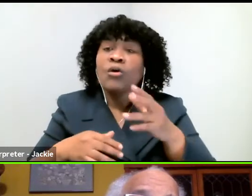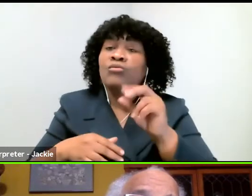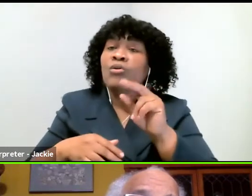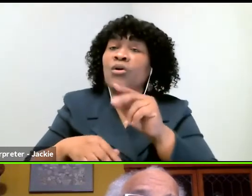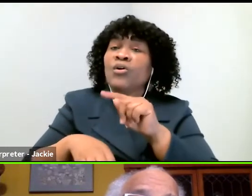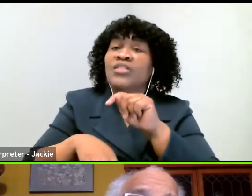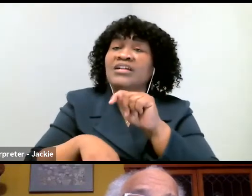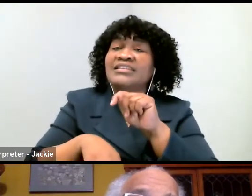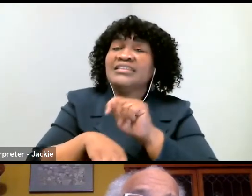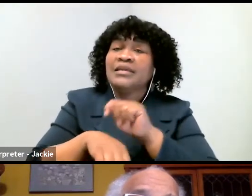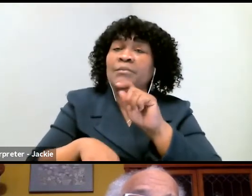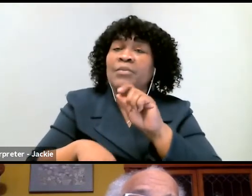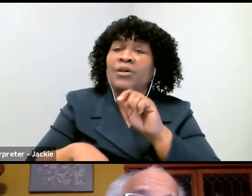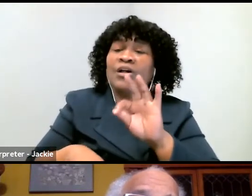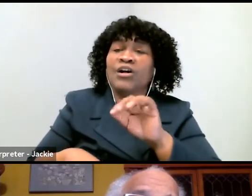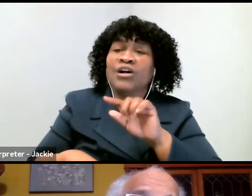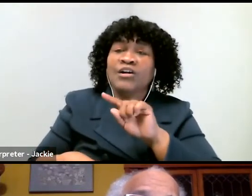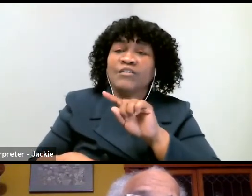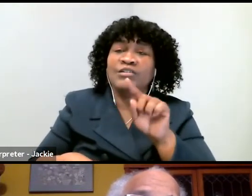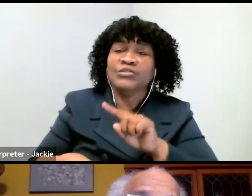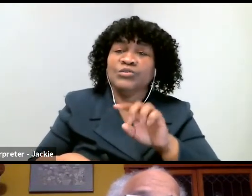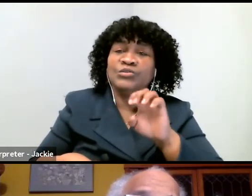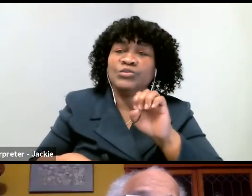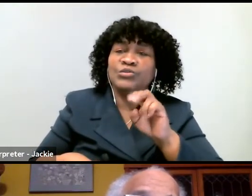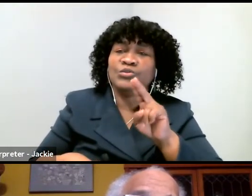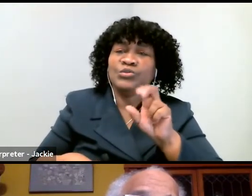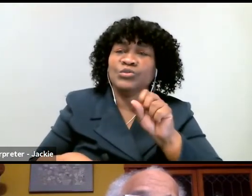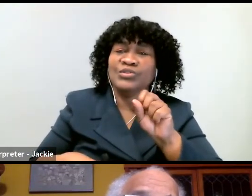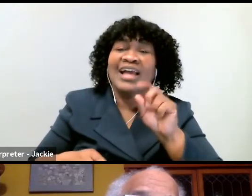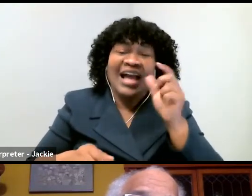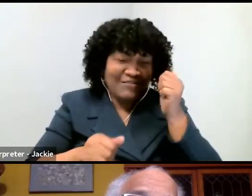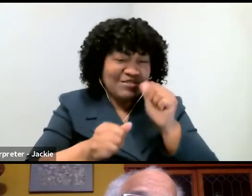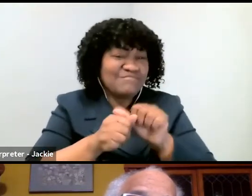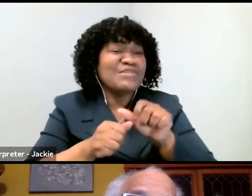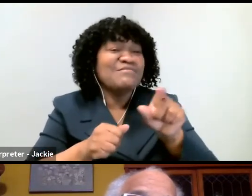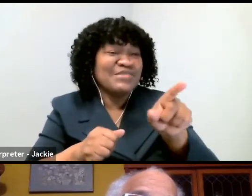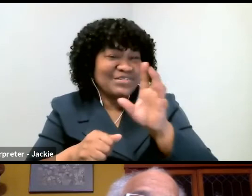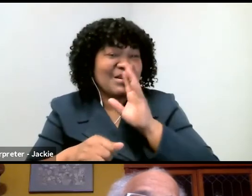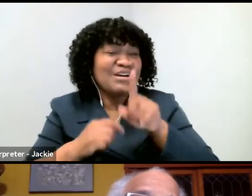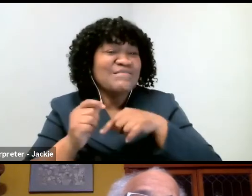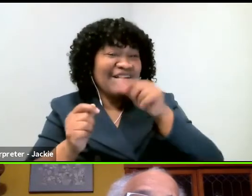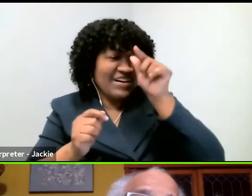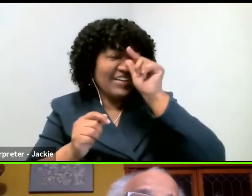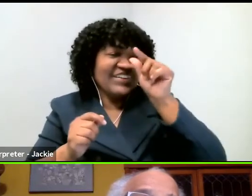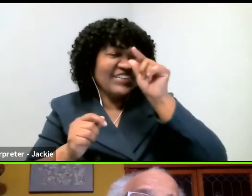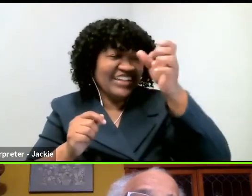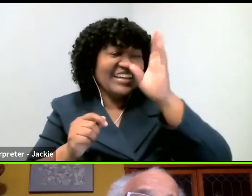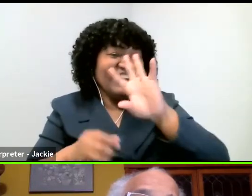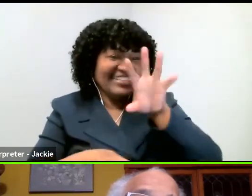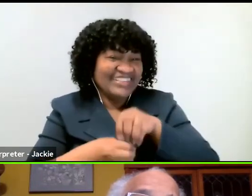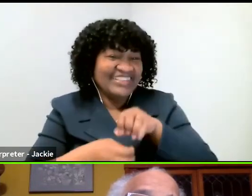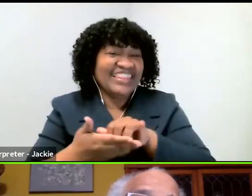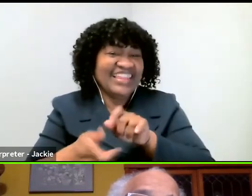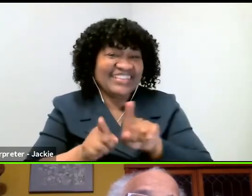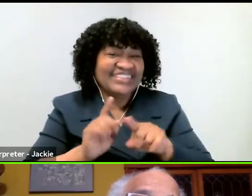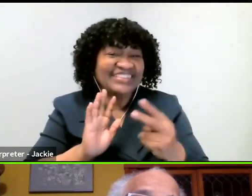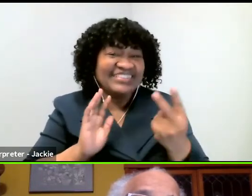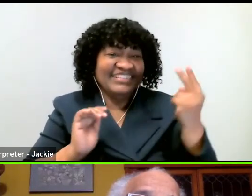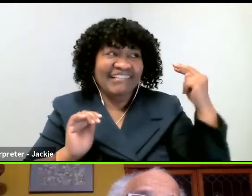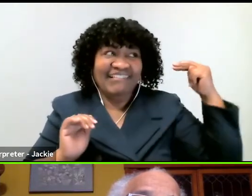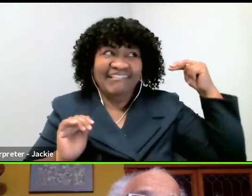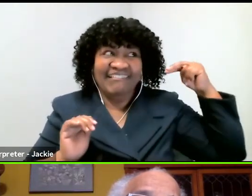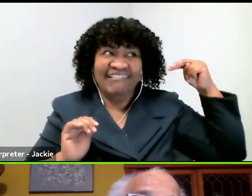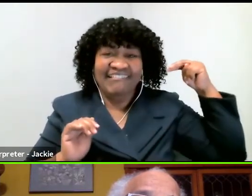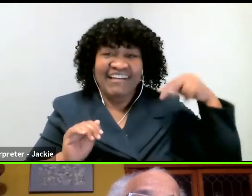The Temple of Zeus. Okay. I knew there was a Greek god that was presiding over the reading, looking over my shoulder and making me feel